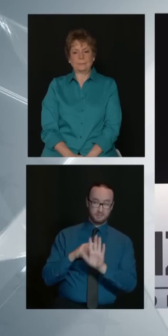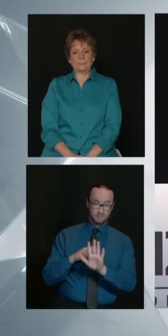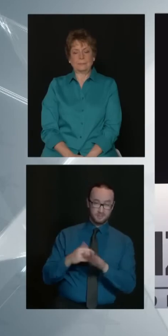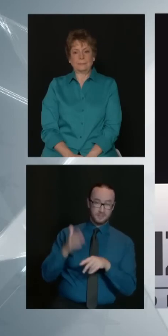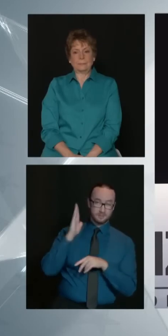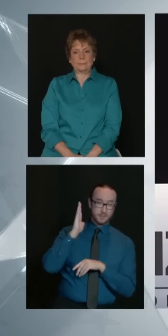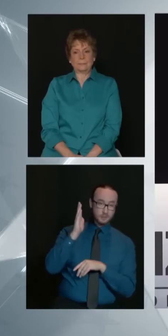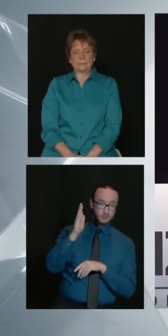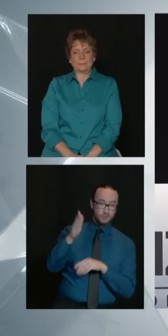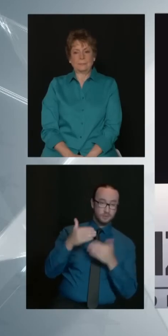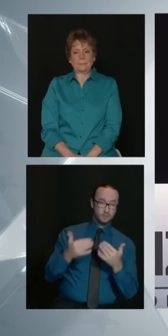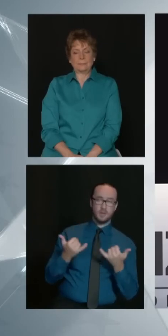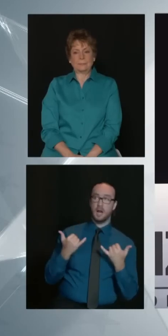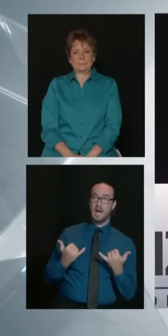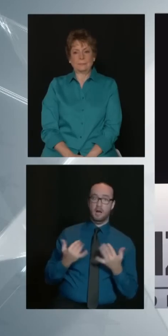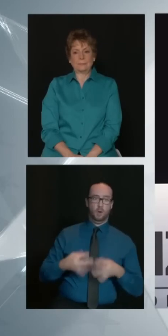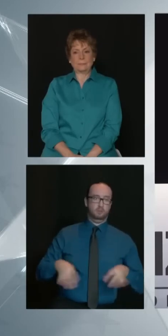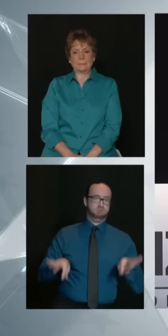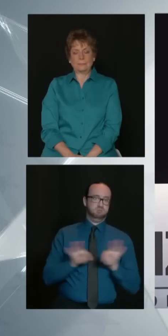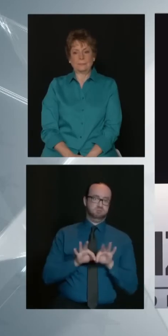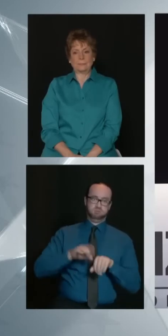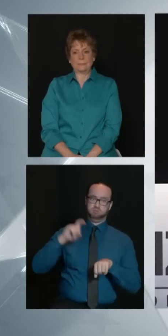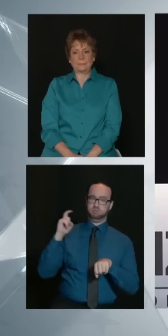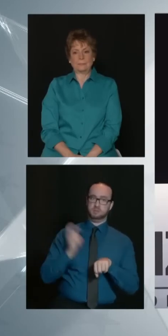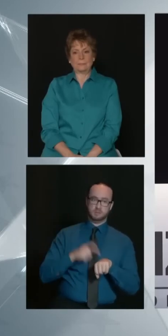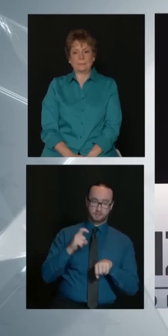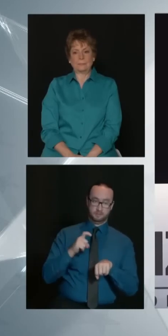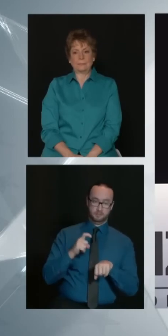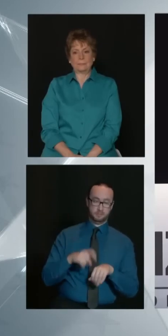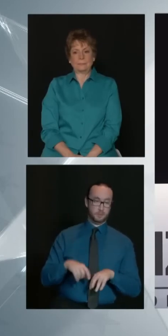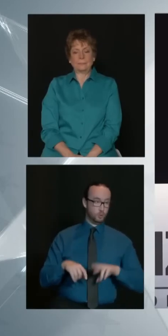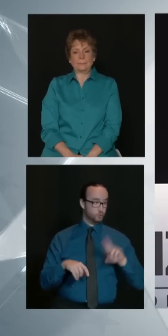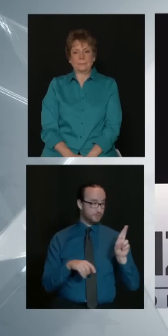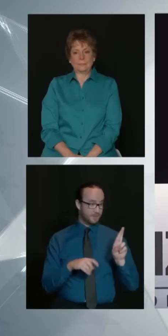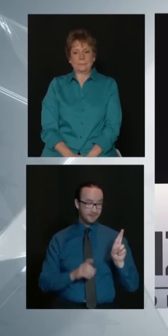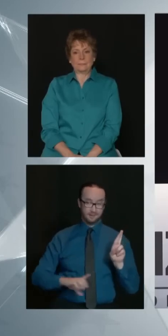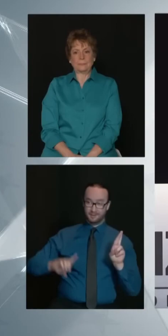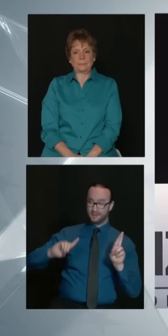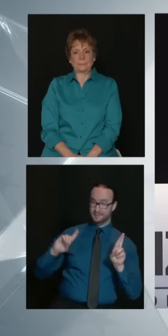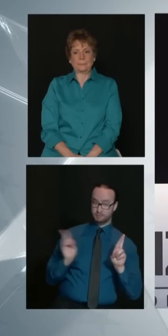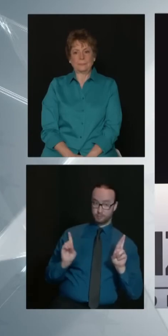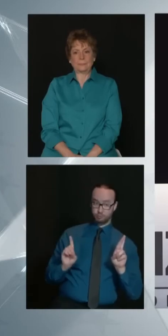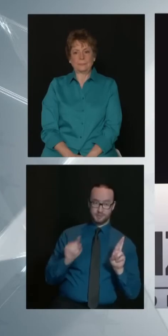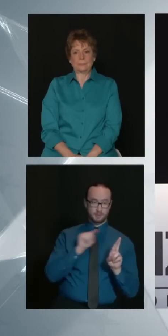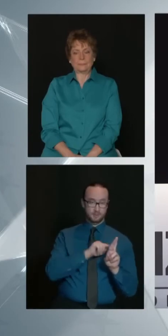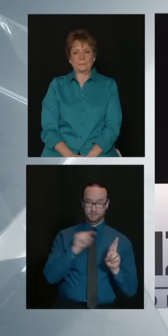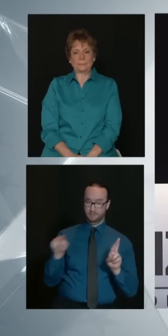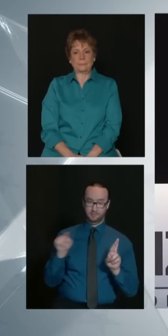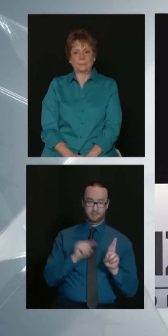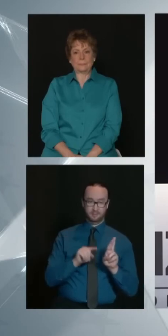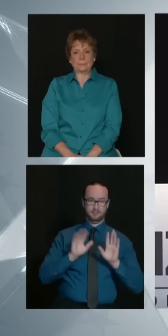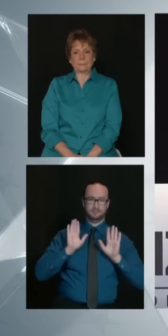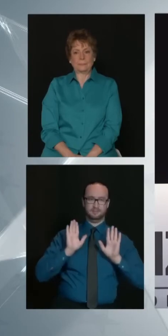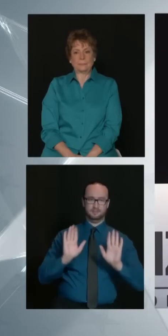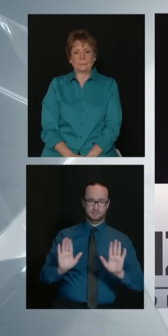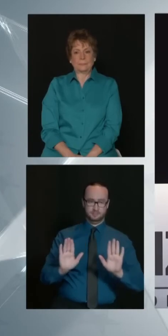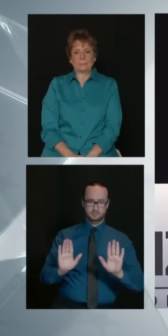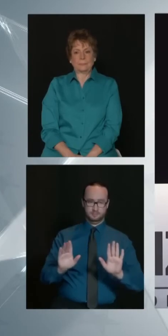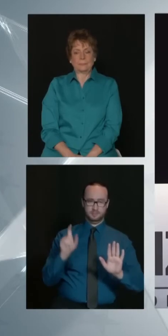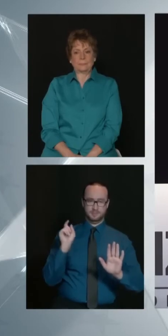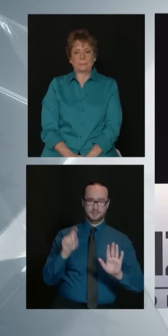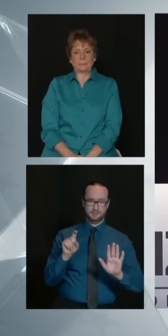time in our history. Both the Republicans and the Democrats have given us a stalemate of ineptitude.